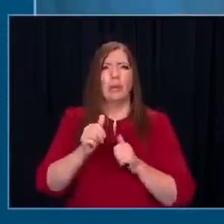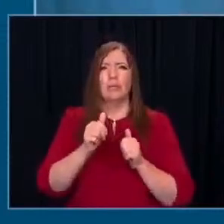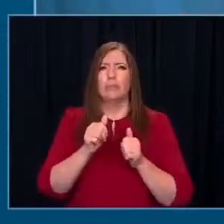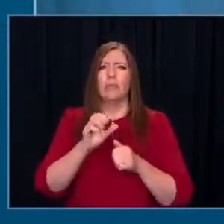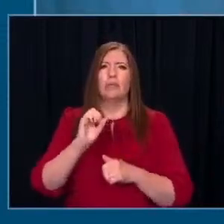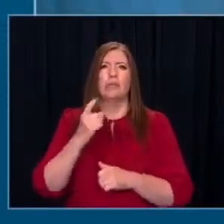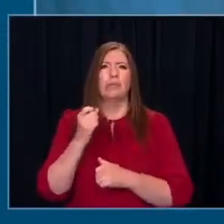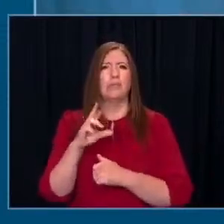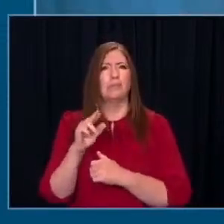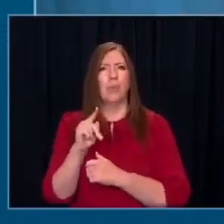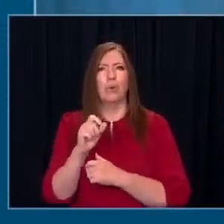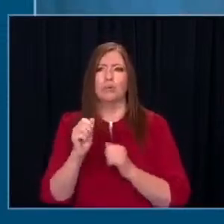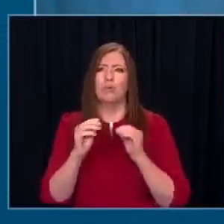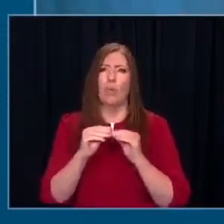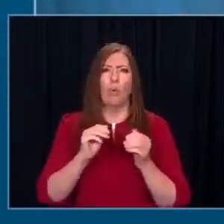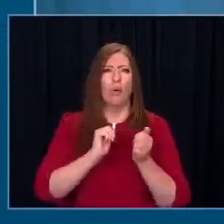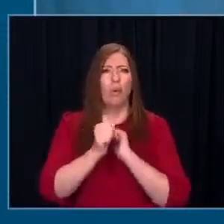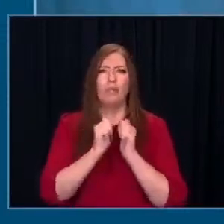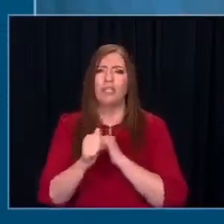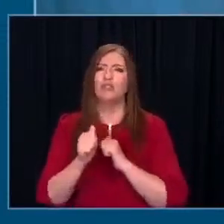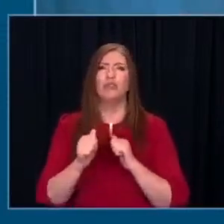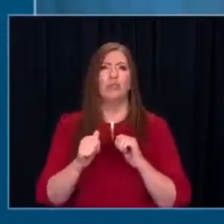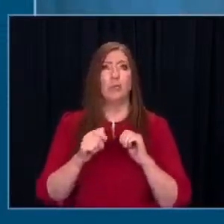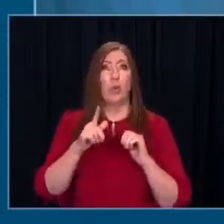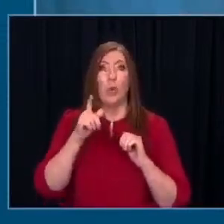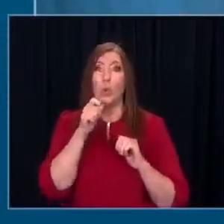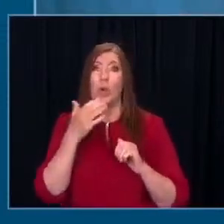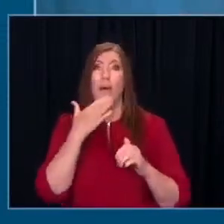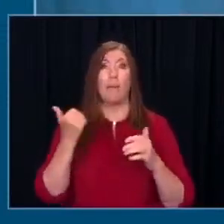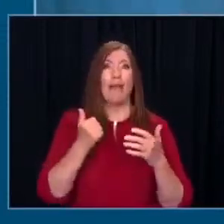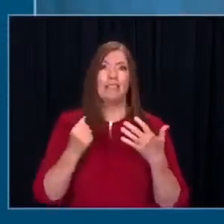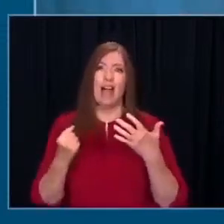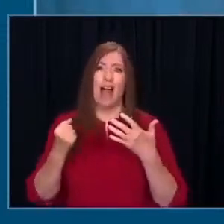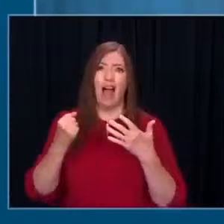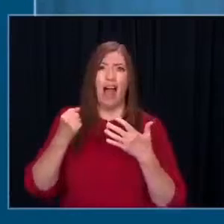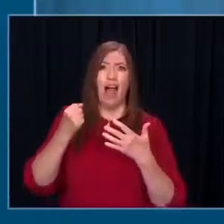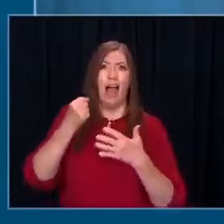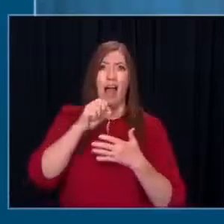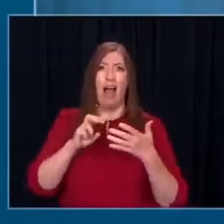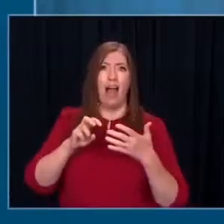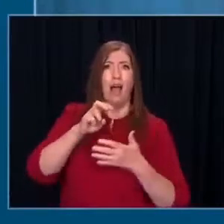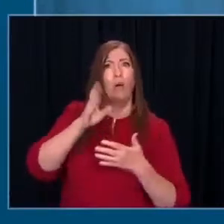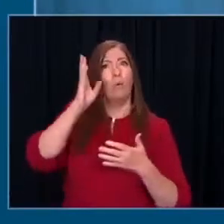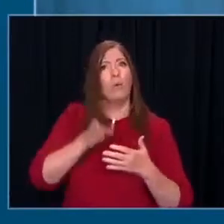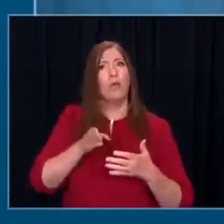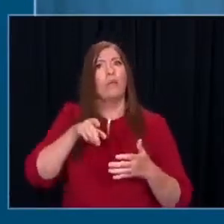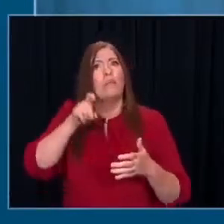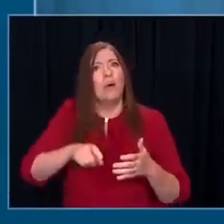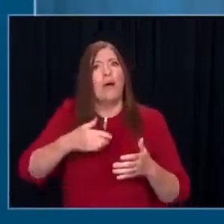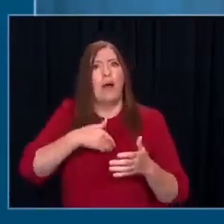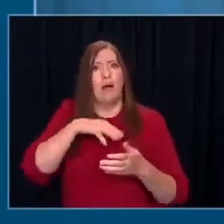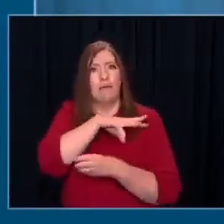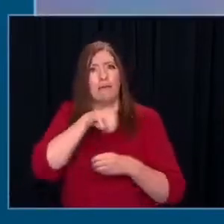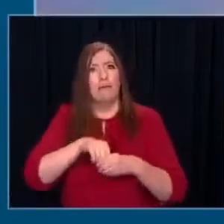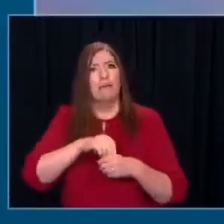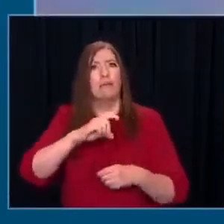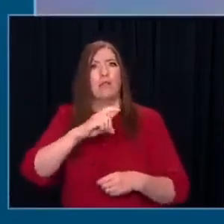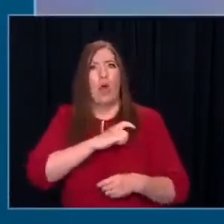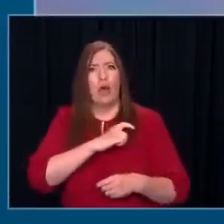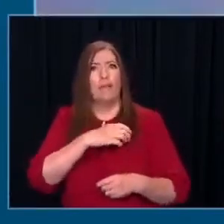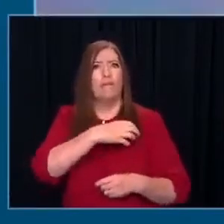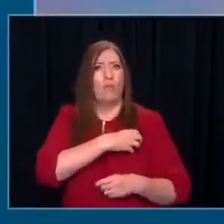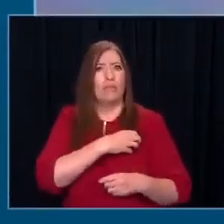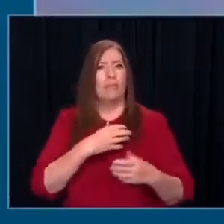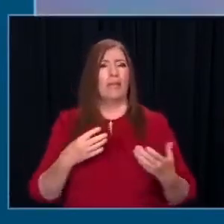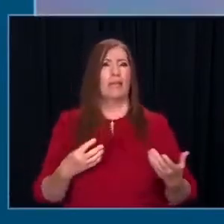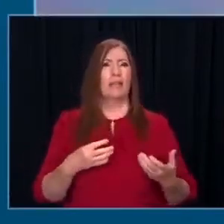more competition, the cream rises to the top, you get the best people. Well, that's what we need to have in our law enforcement, is the best